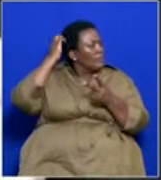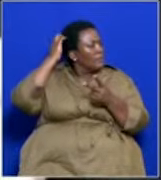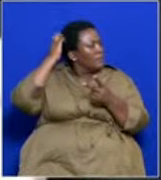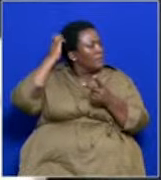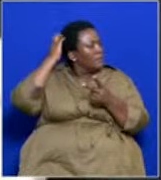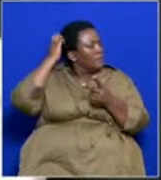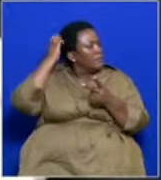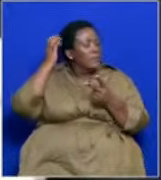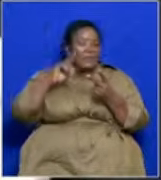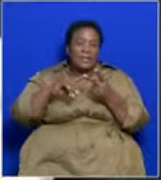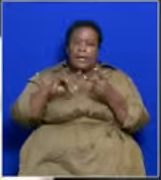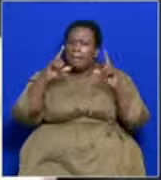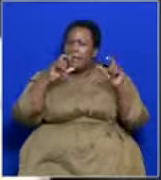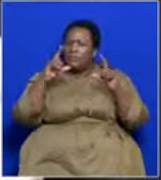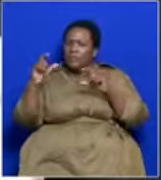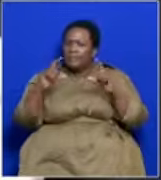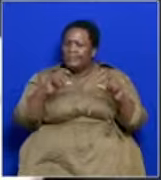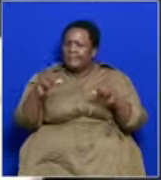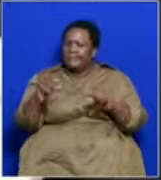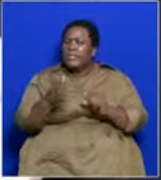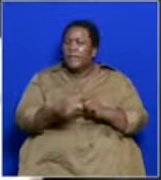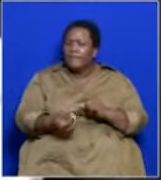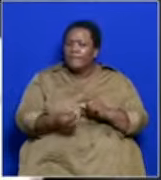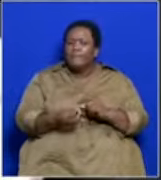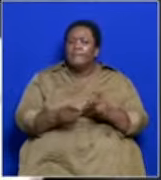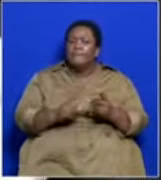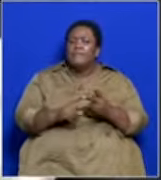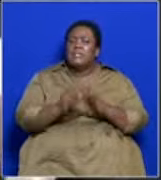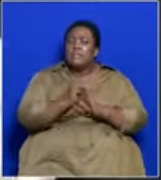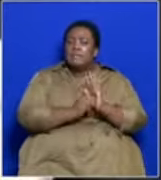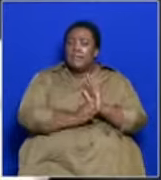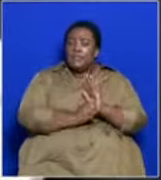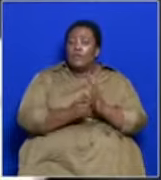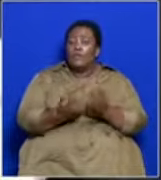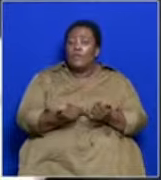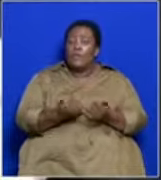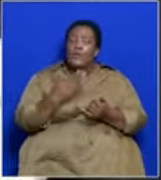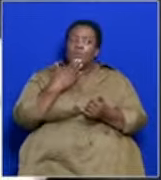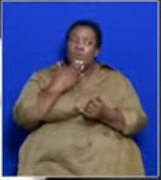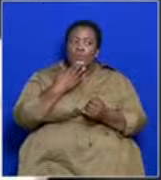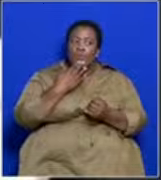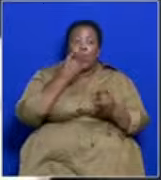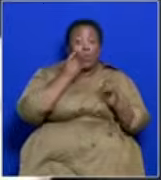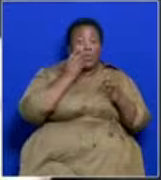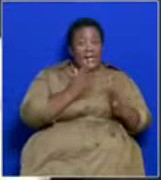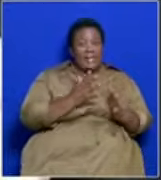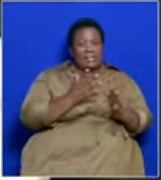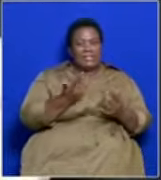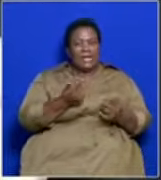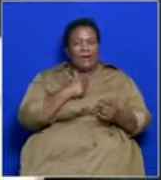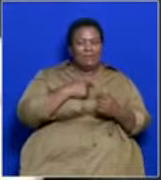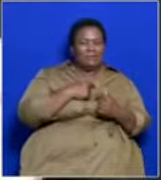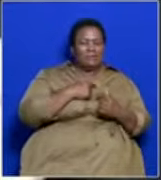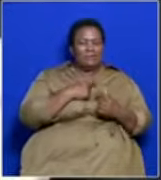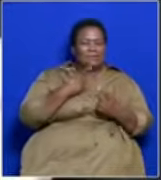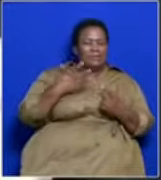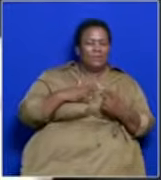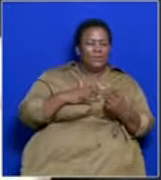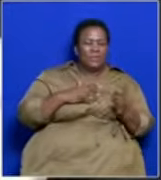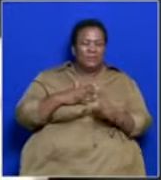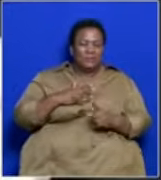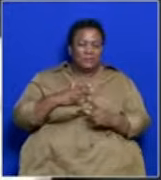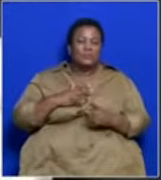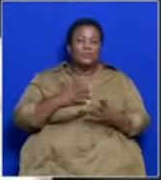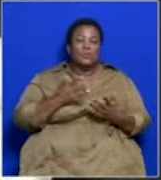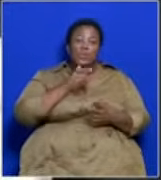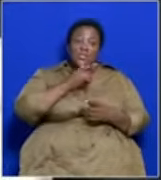photographs, you've got the statement of now a reluctant witness who tells you what happened. And then you've got evidence that